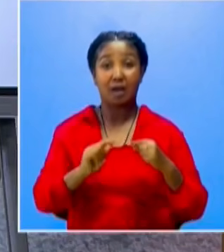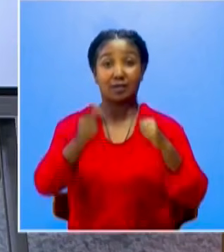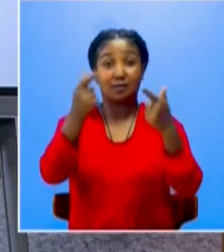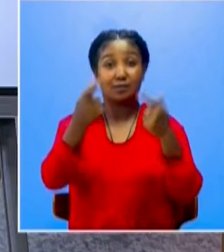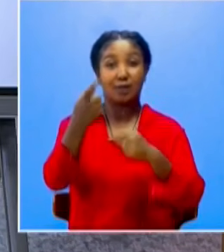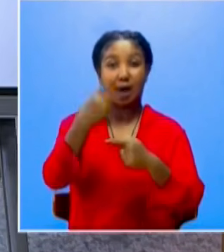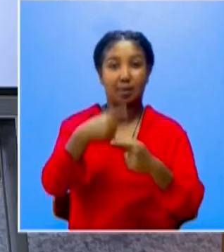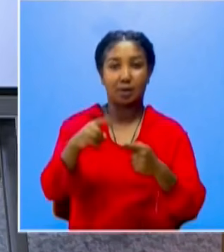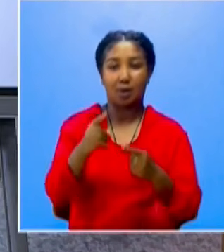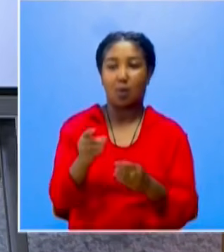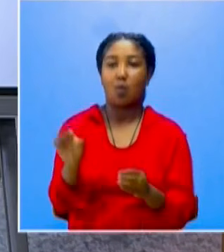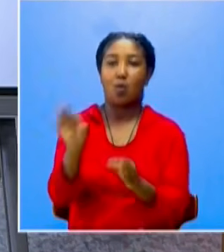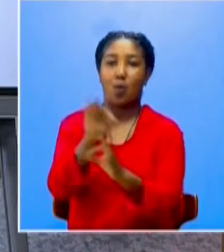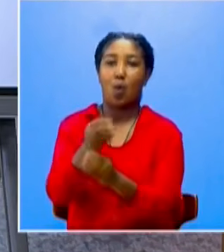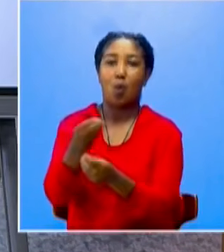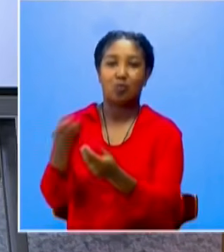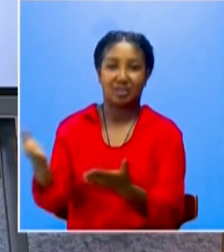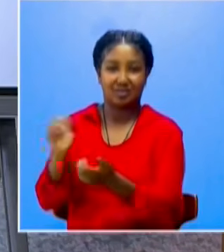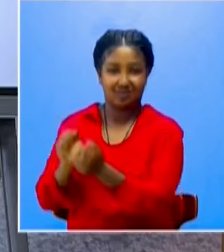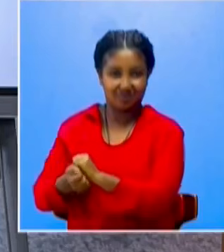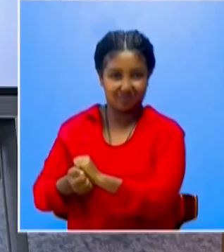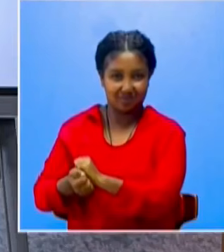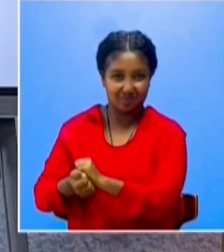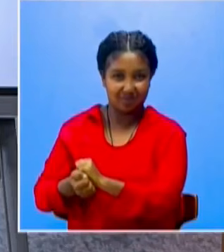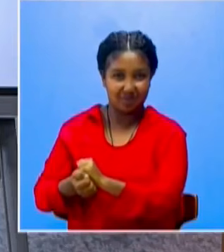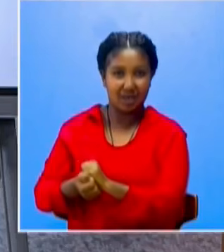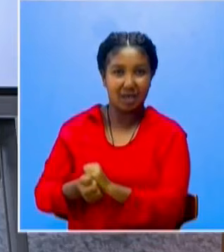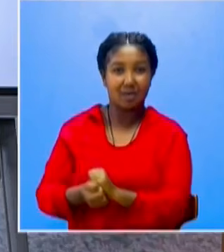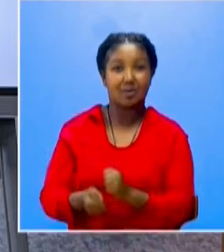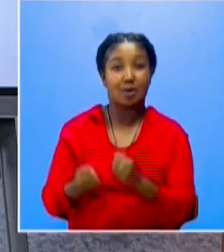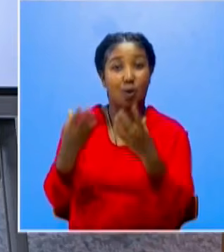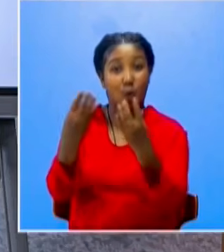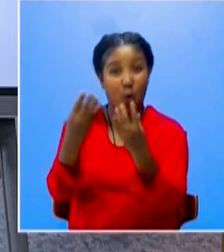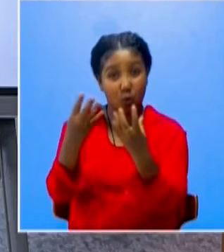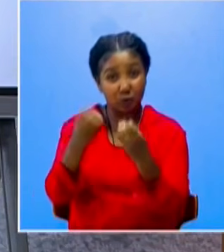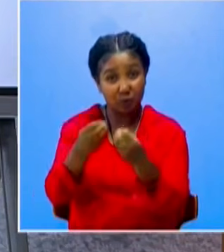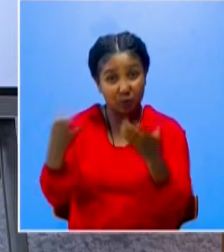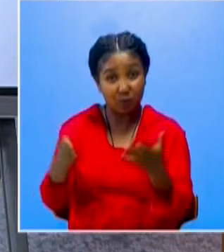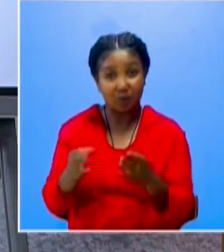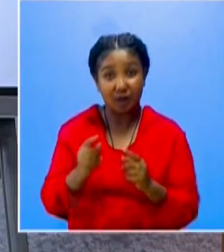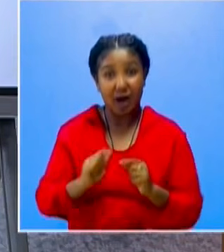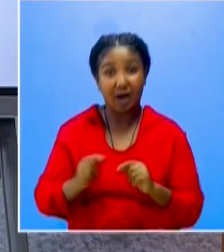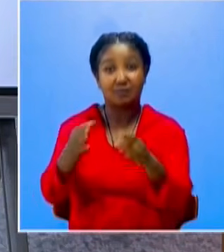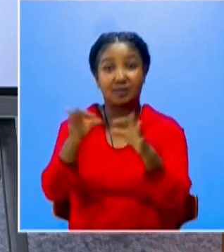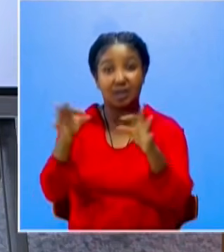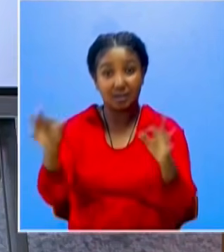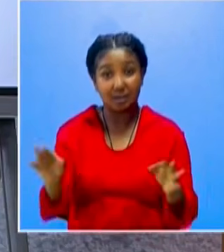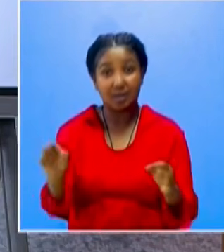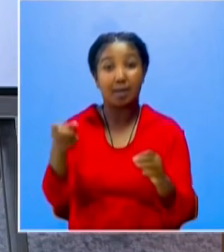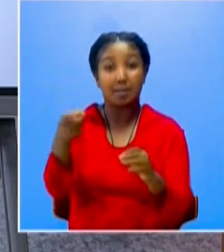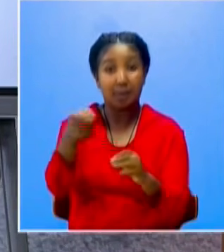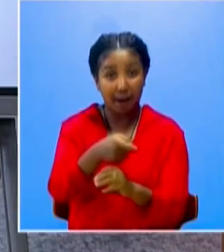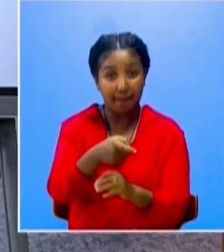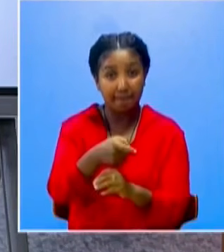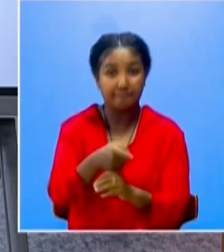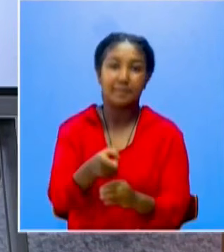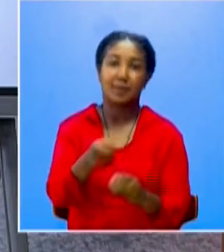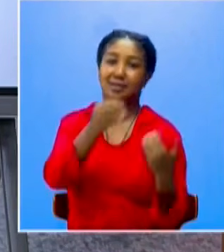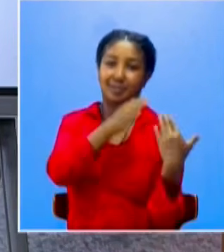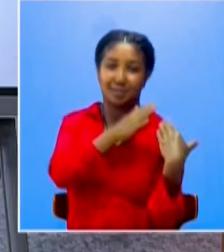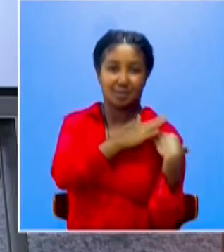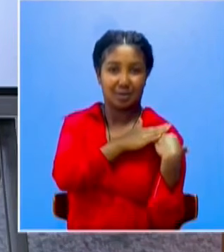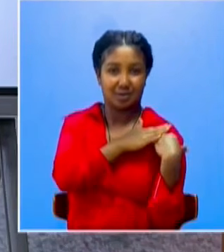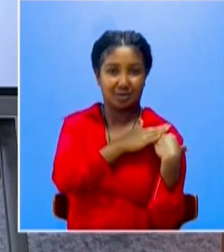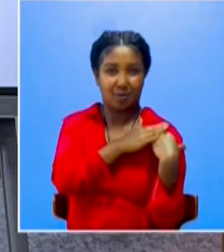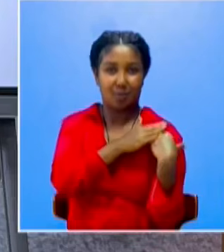what? Object of a passive sentence. And the object of active sentence becomes a subject